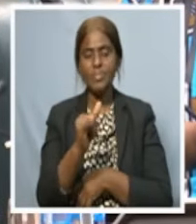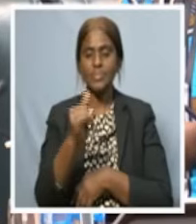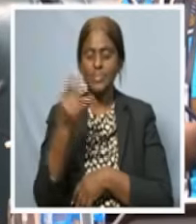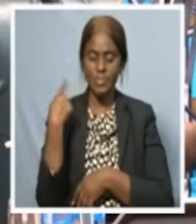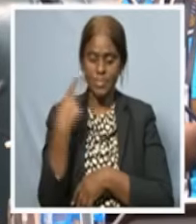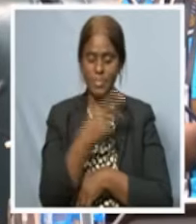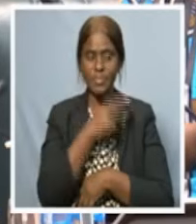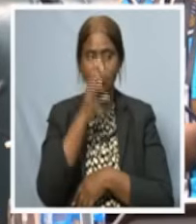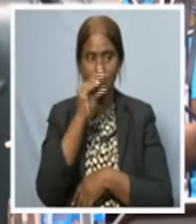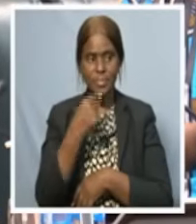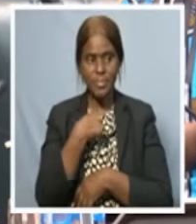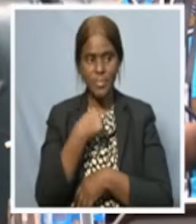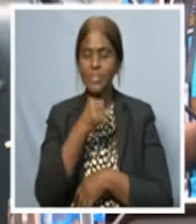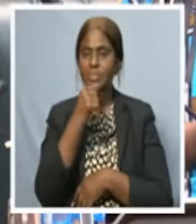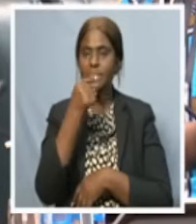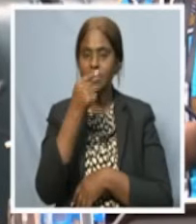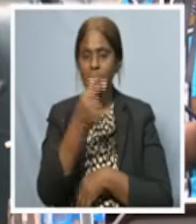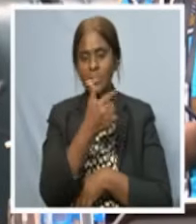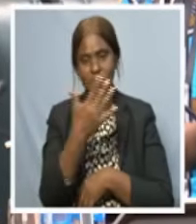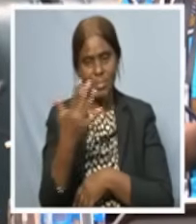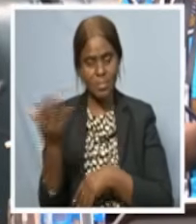Madam Speaker, I haven't even said anything.